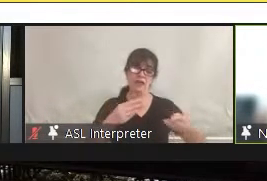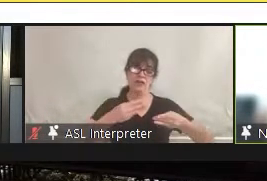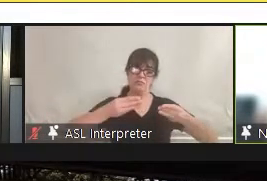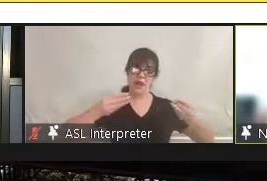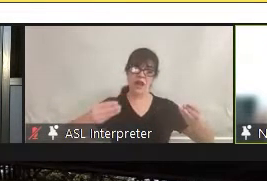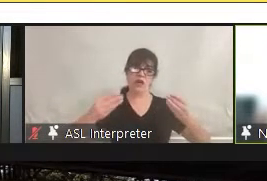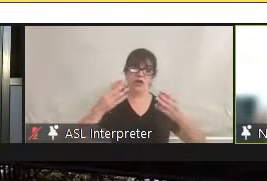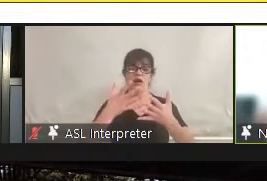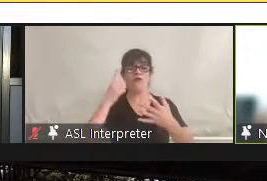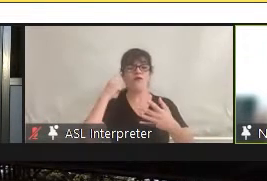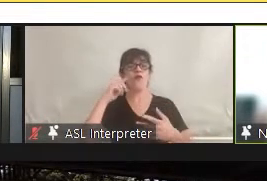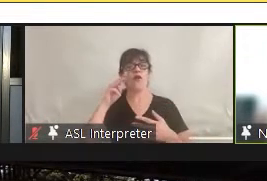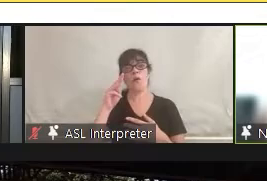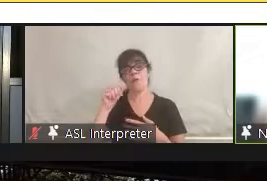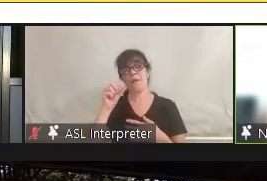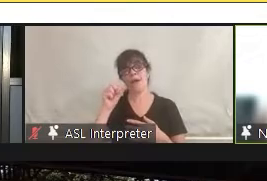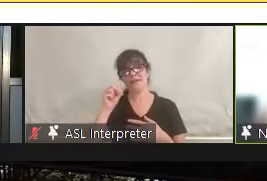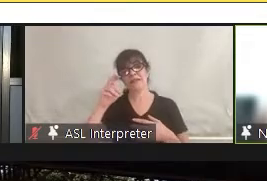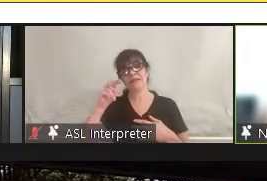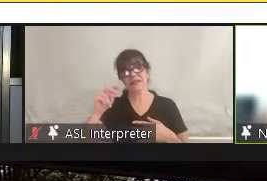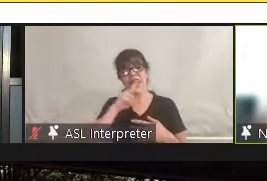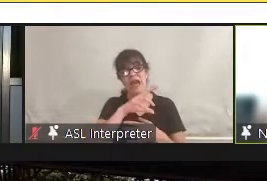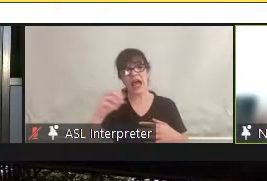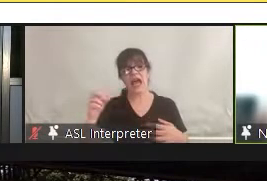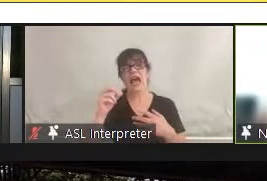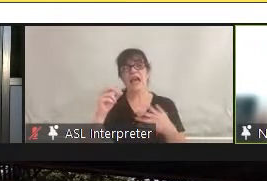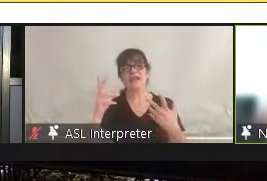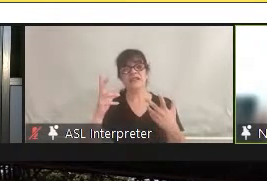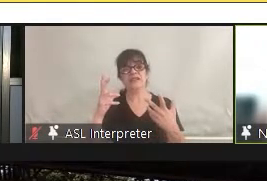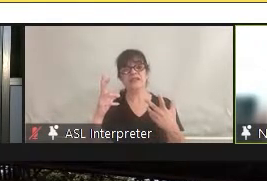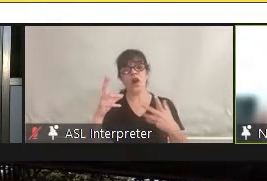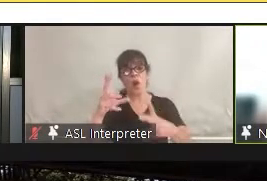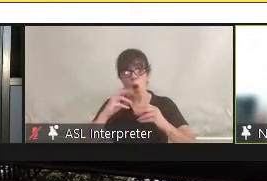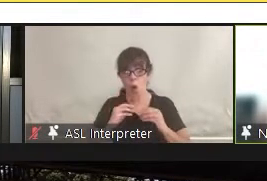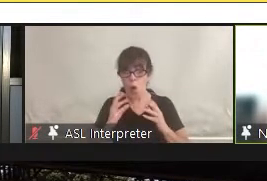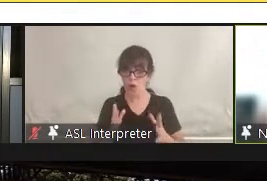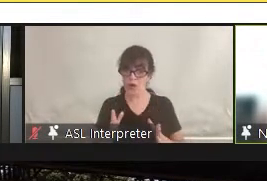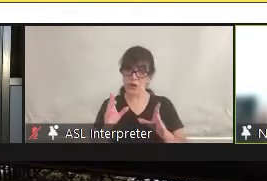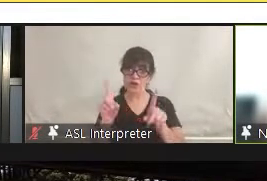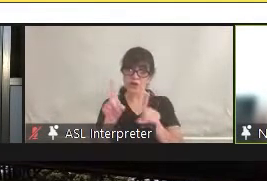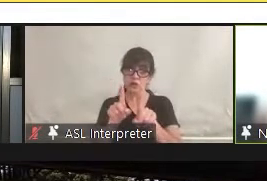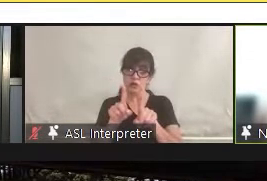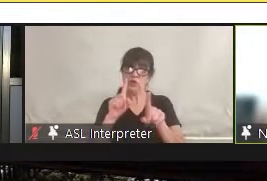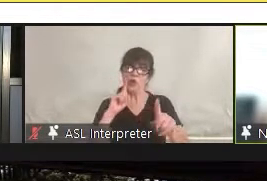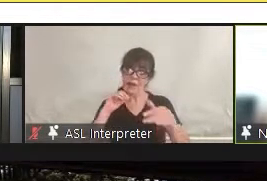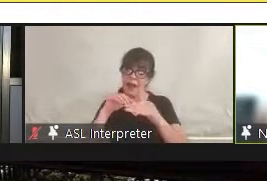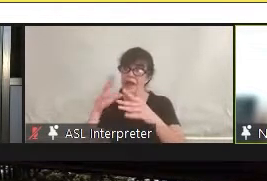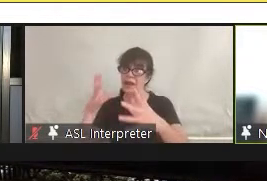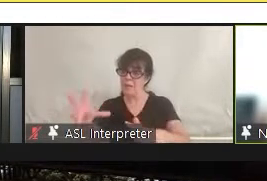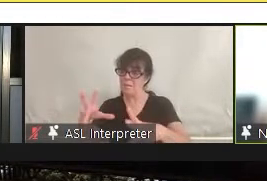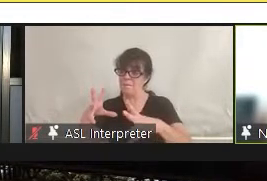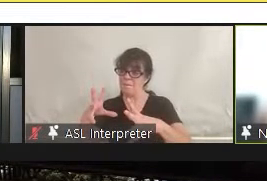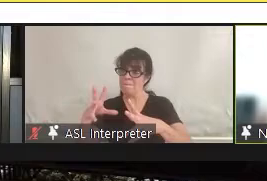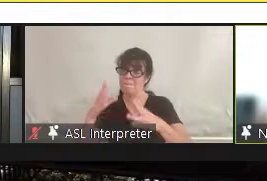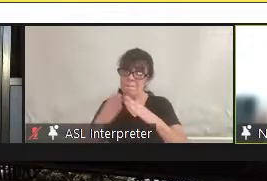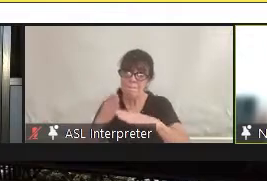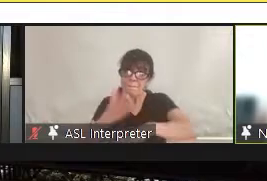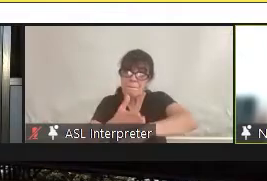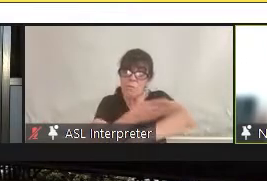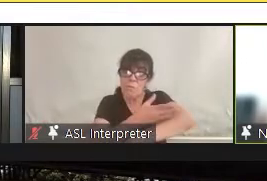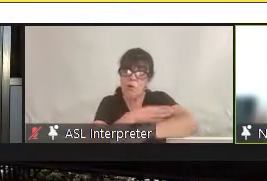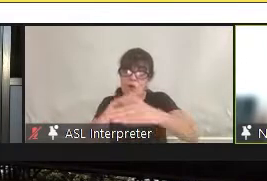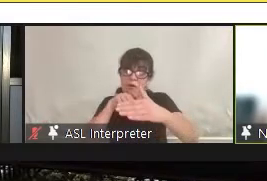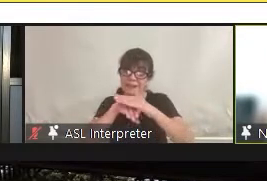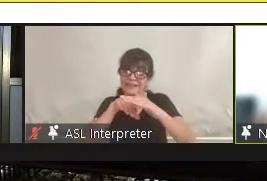masons, and accessibility manual for house owners so that they can also improve accessibility of their own houses. In addition